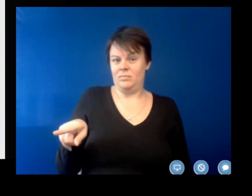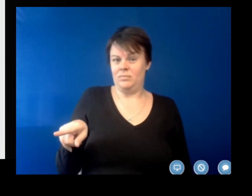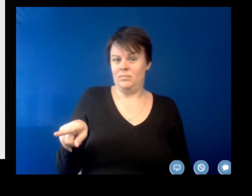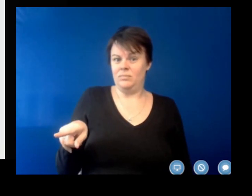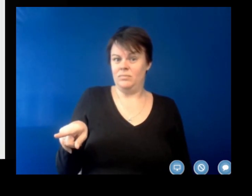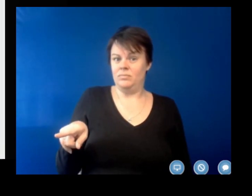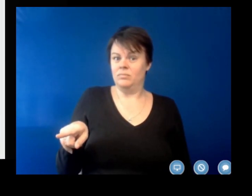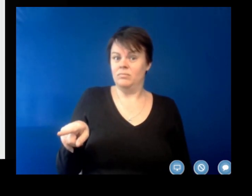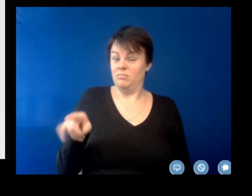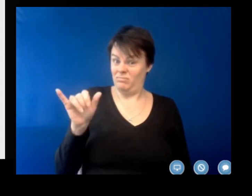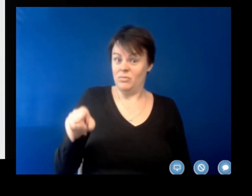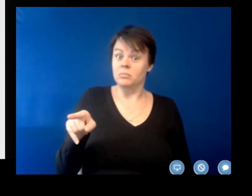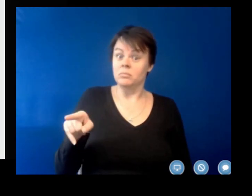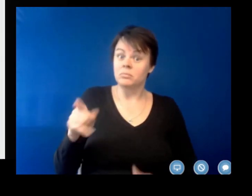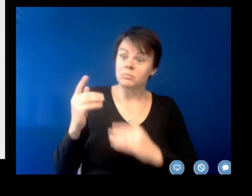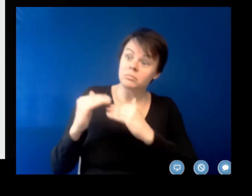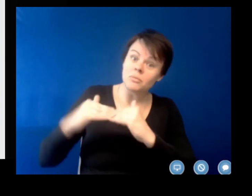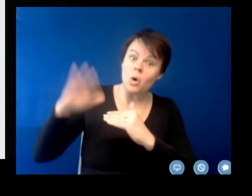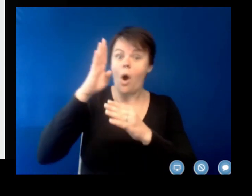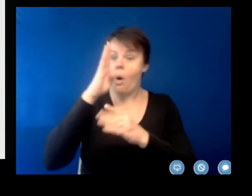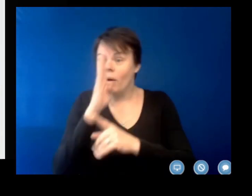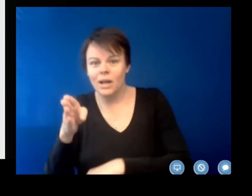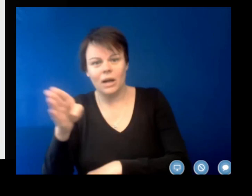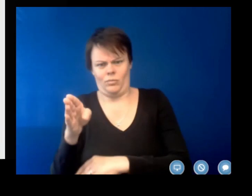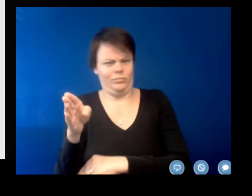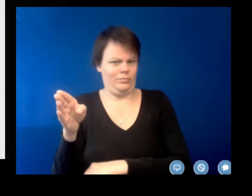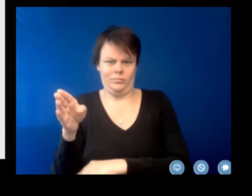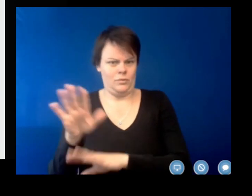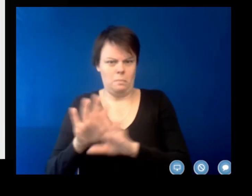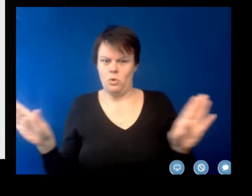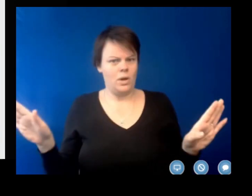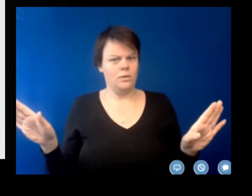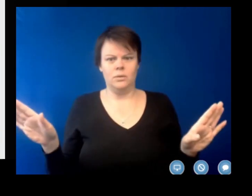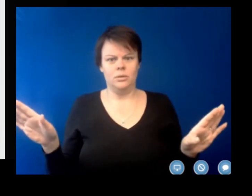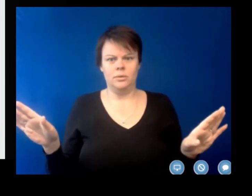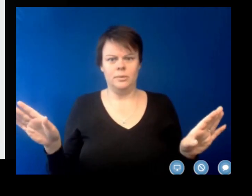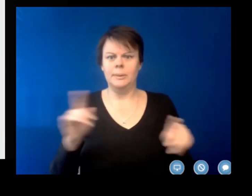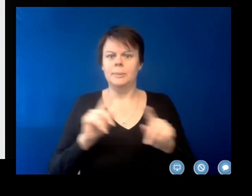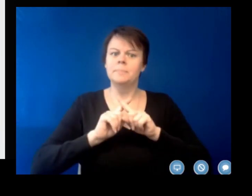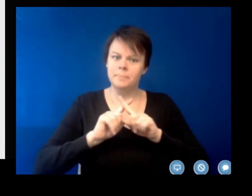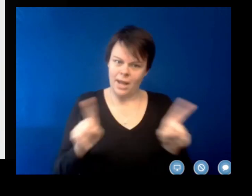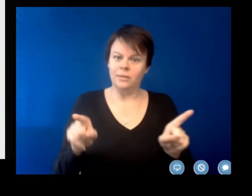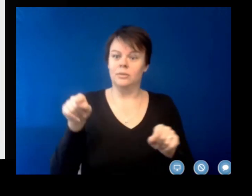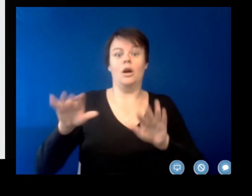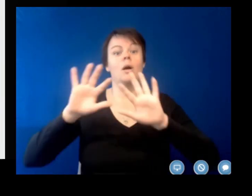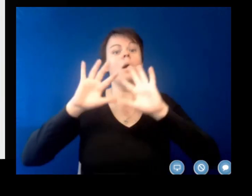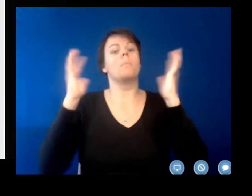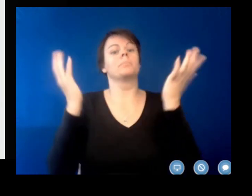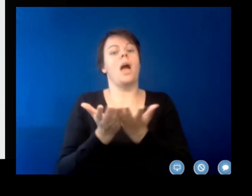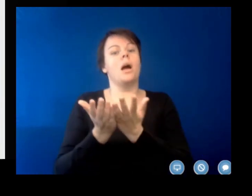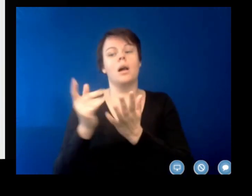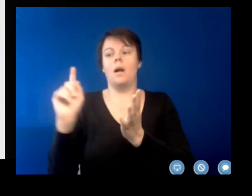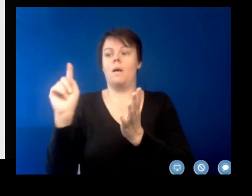how would people approach us? We do not speak the same language. We come from very different cultures. So I asked myself many